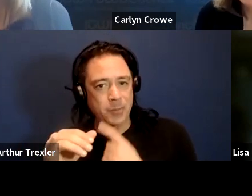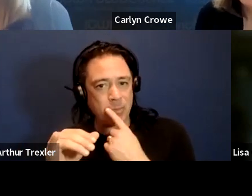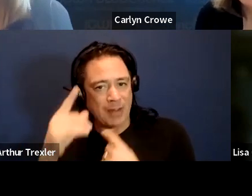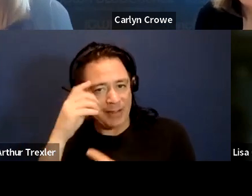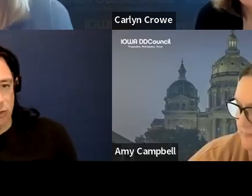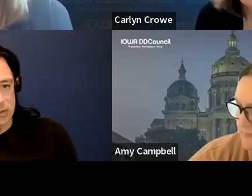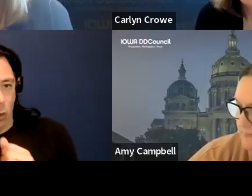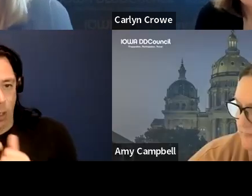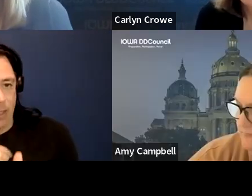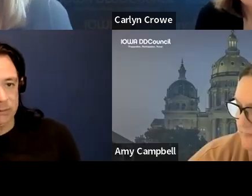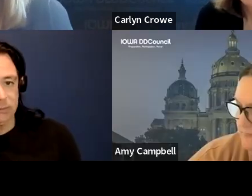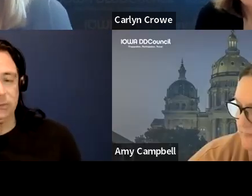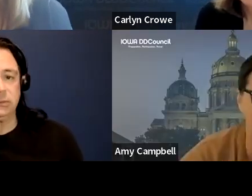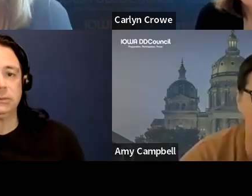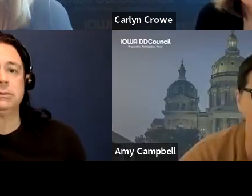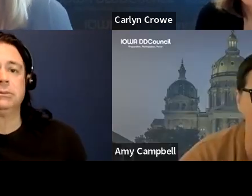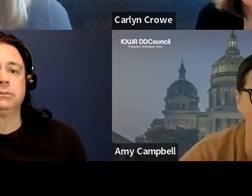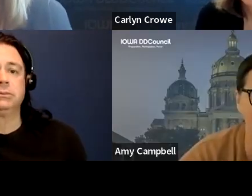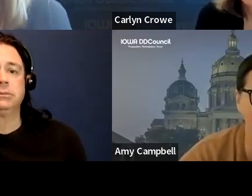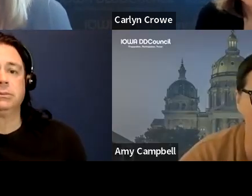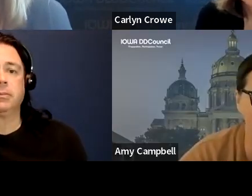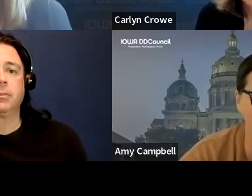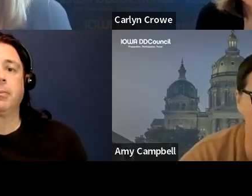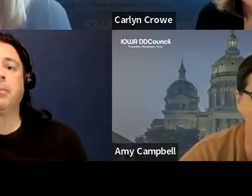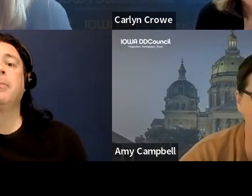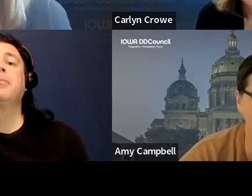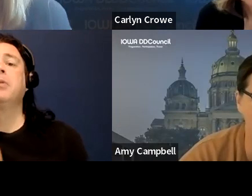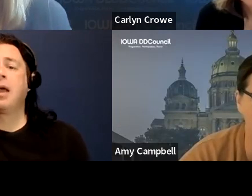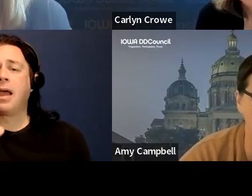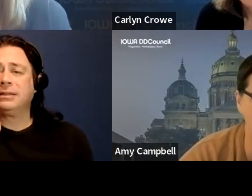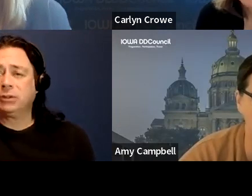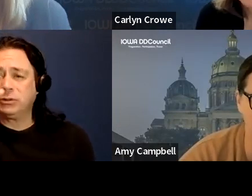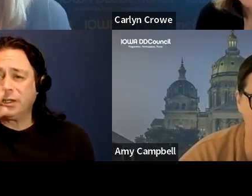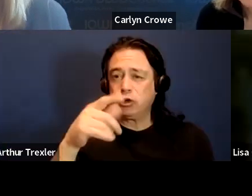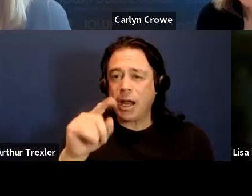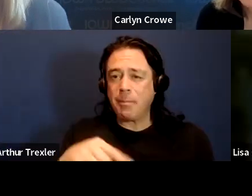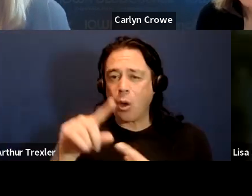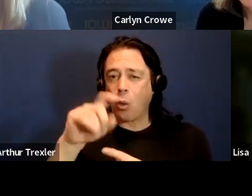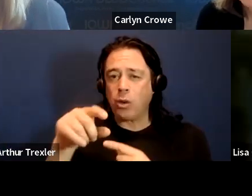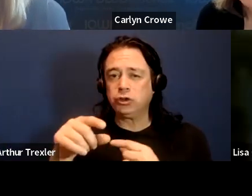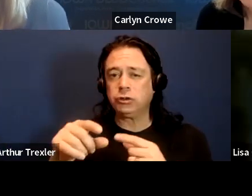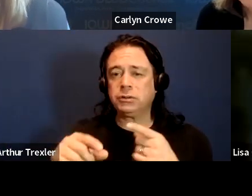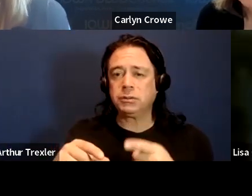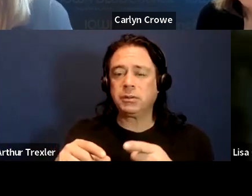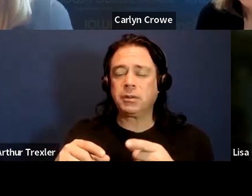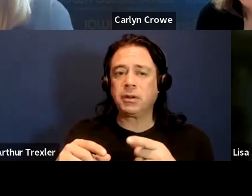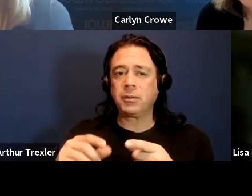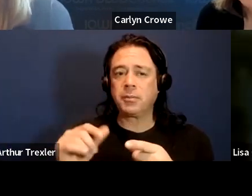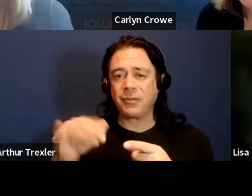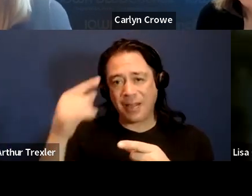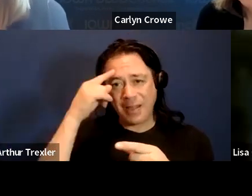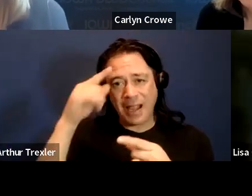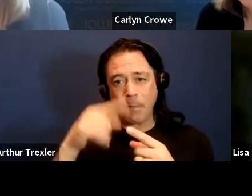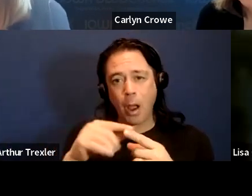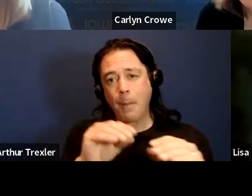she's still with us. And I don't know, Lisa, if you see the chat about, it's a question of, Leah has about if they're thinking about moving